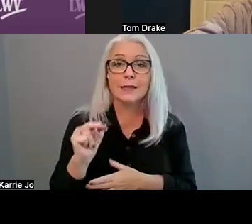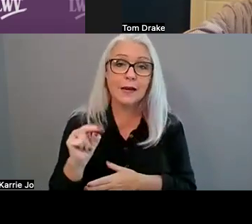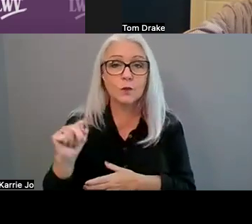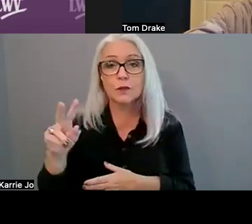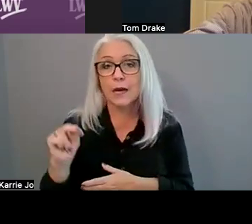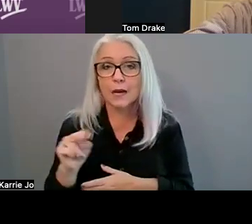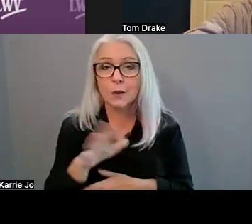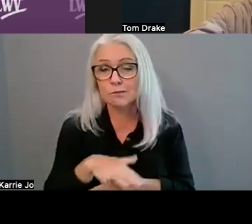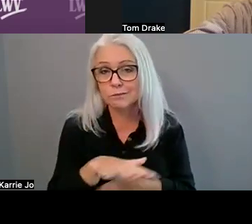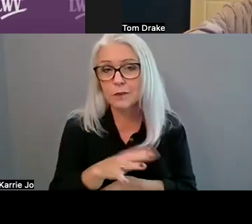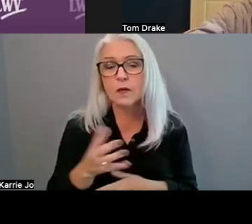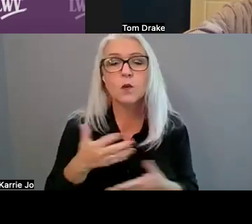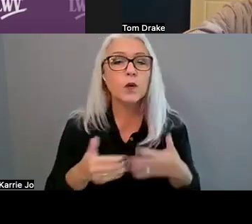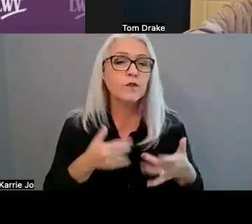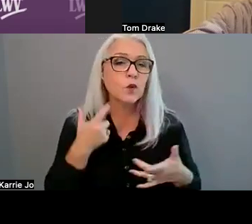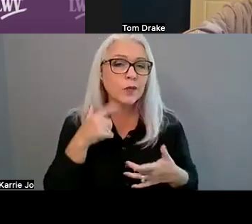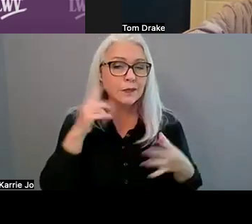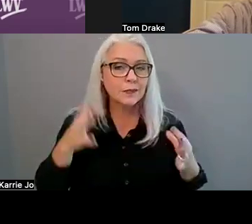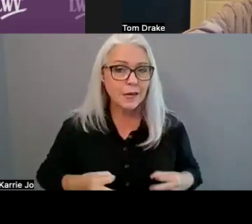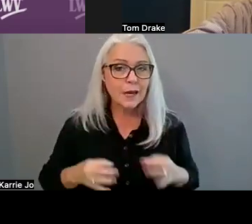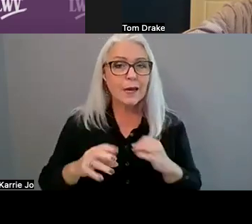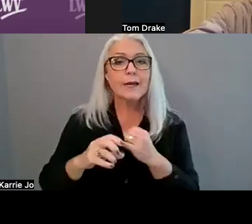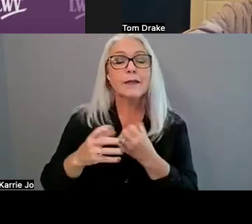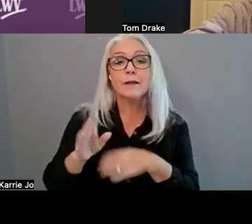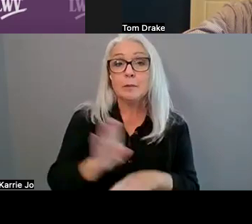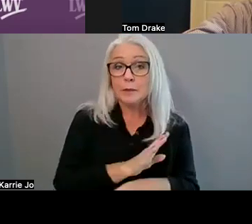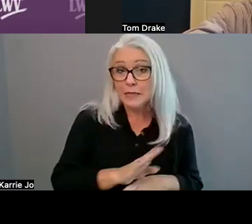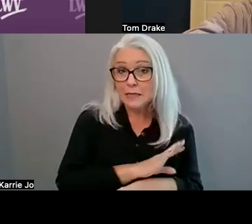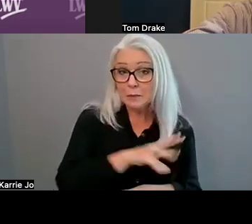we allow commercially outside of the downtown, it doesn't